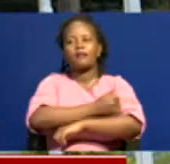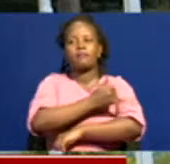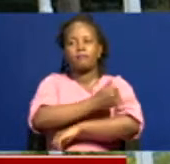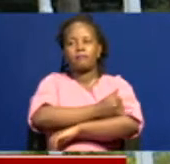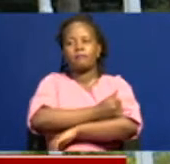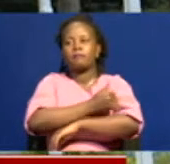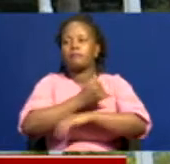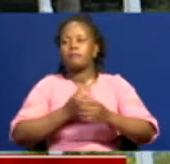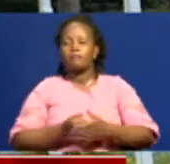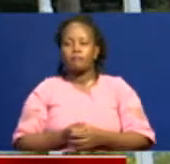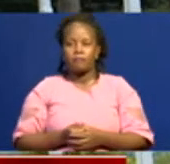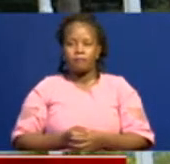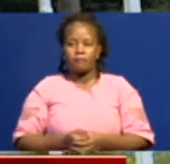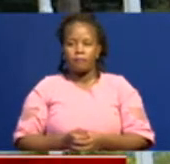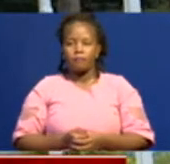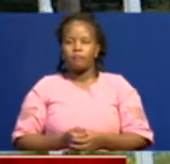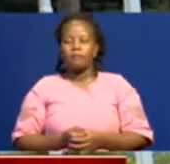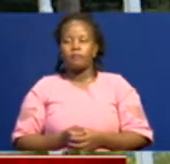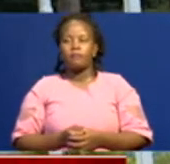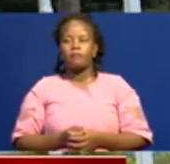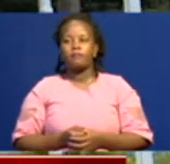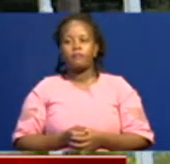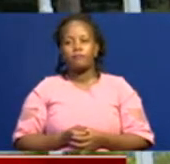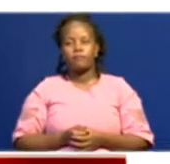Prime Edition.